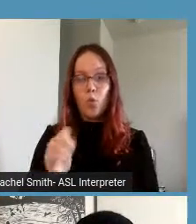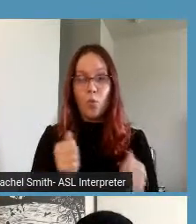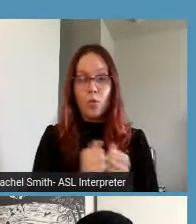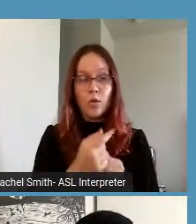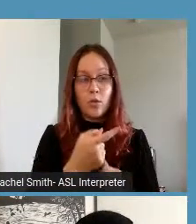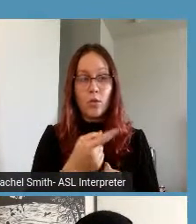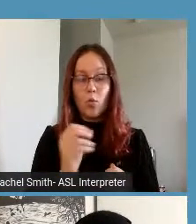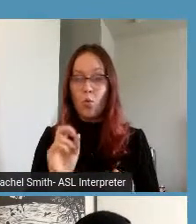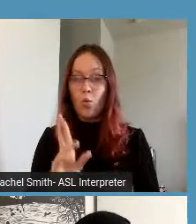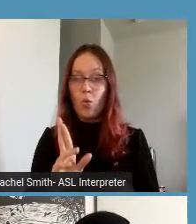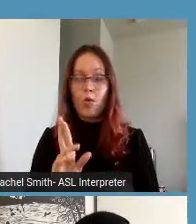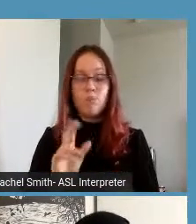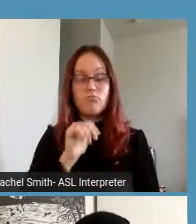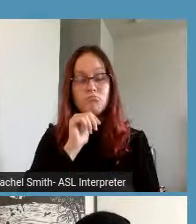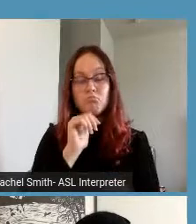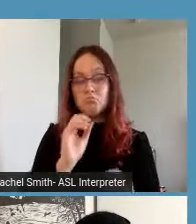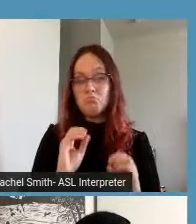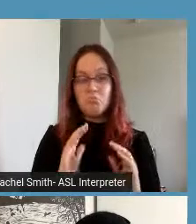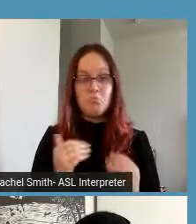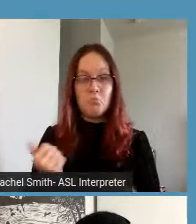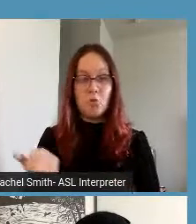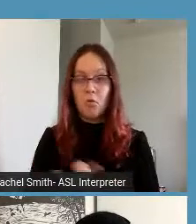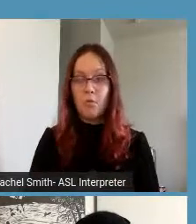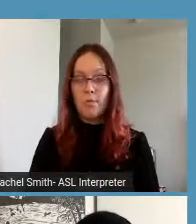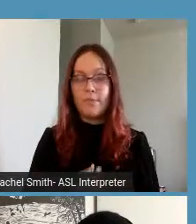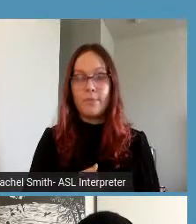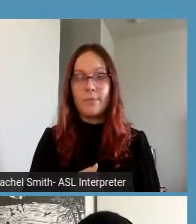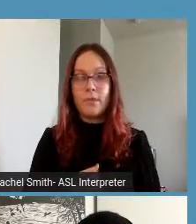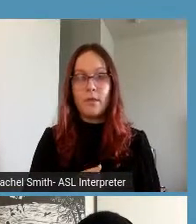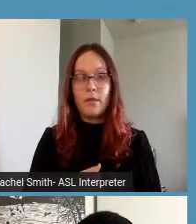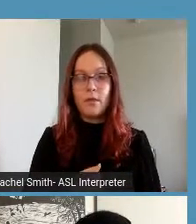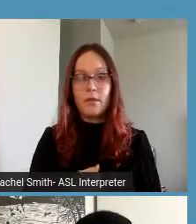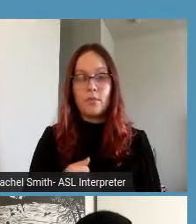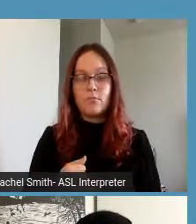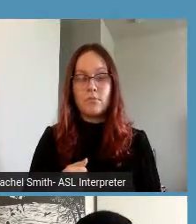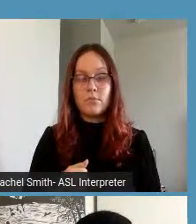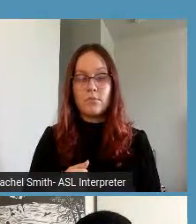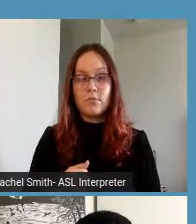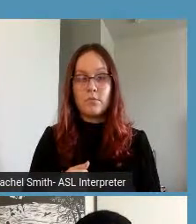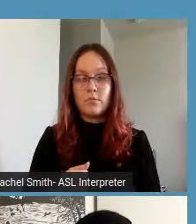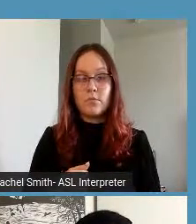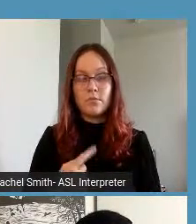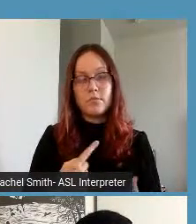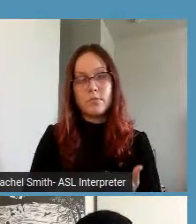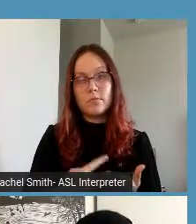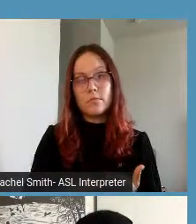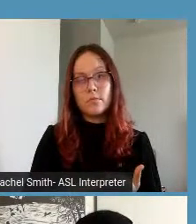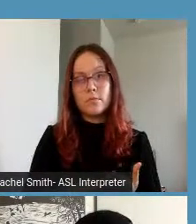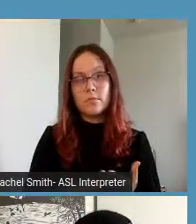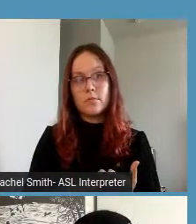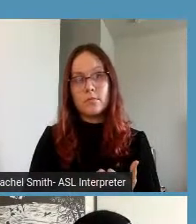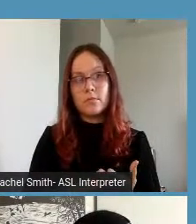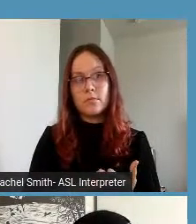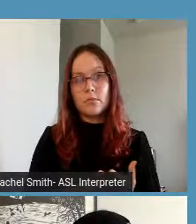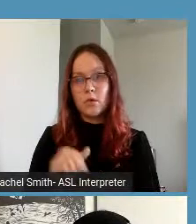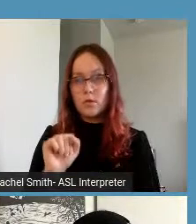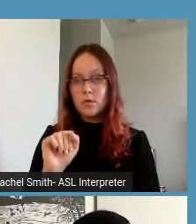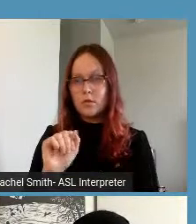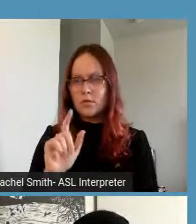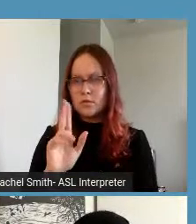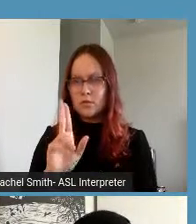role of race and suffrage movement in partnership with Francis Willard Museum and the Northwestern University